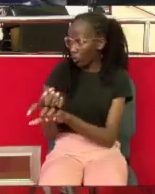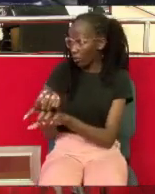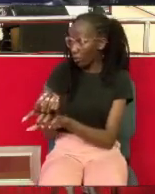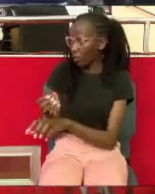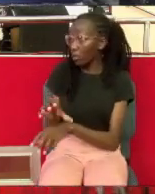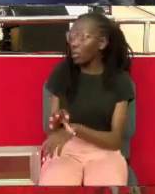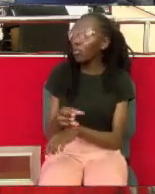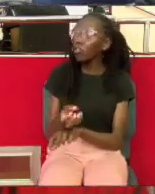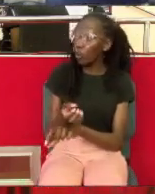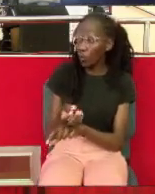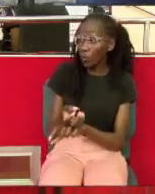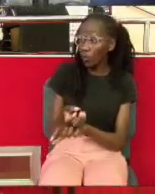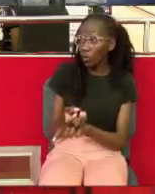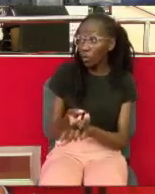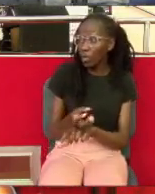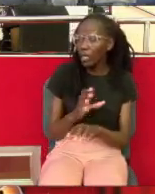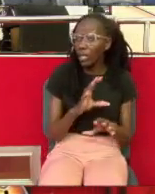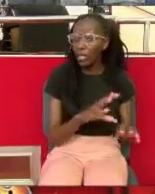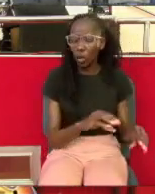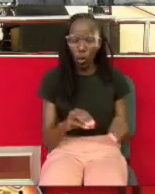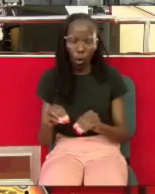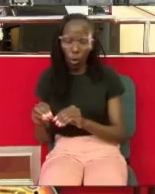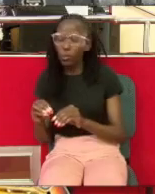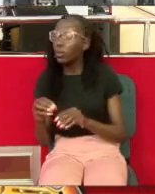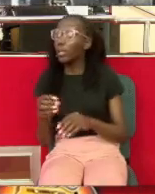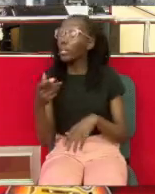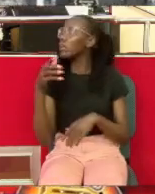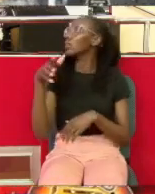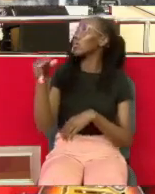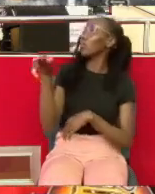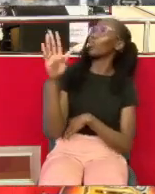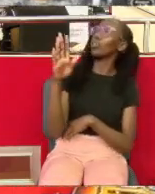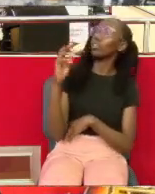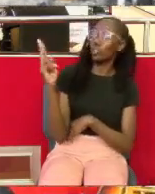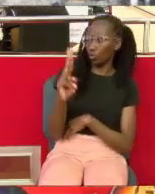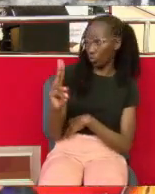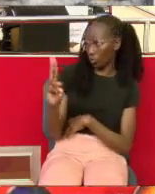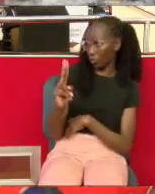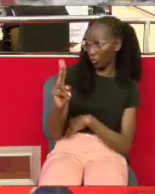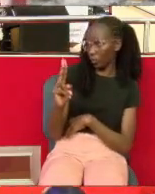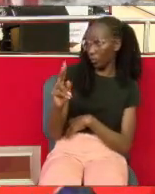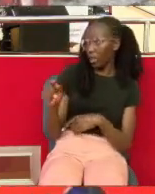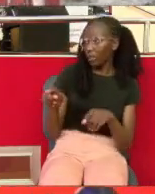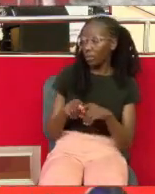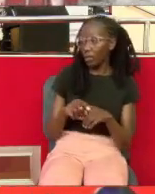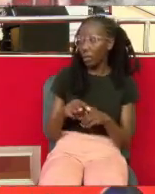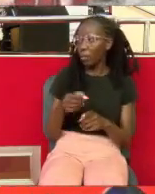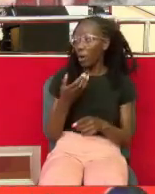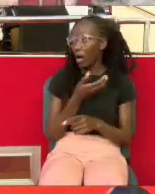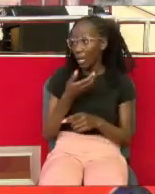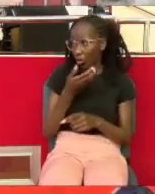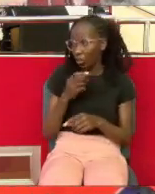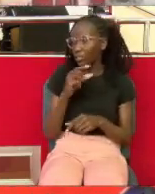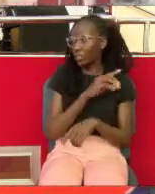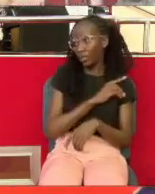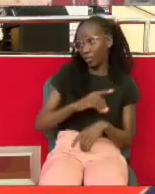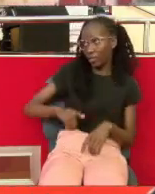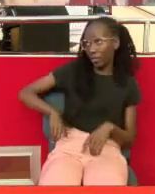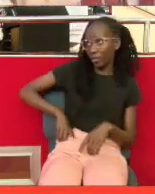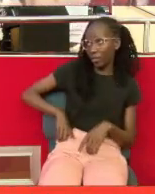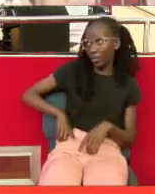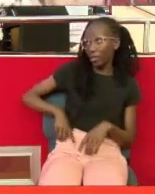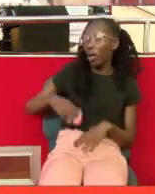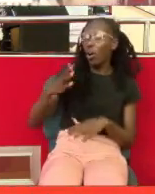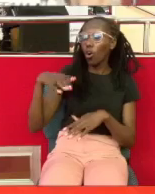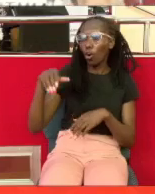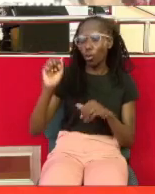the Lord used them. The Lord is waiting. The Lord knows you have something. He has endowed you